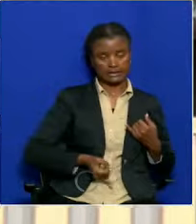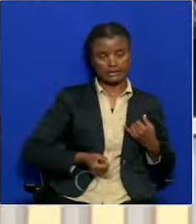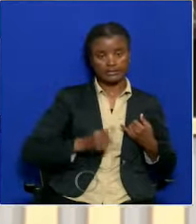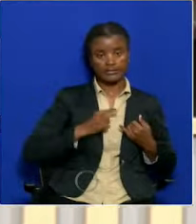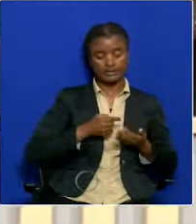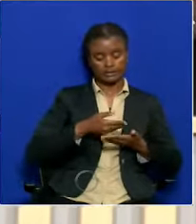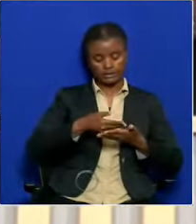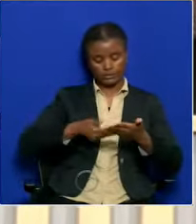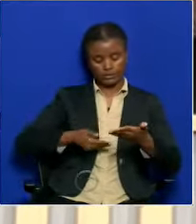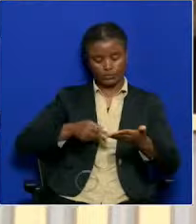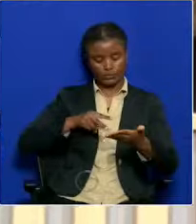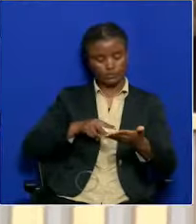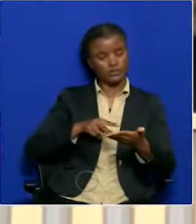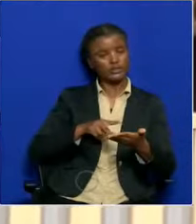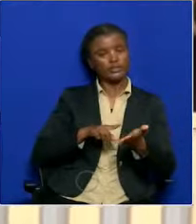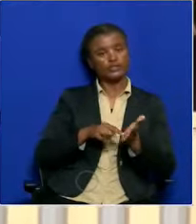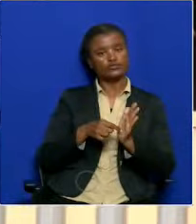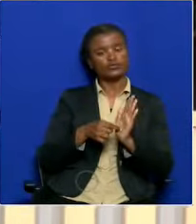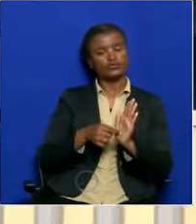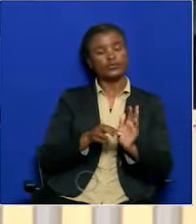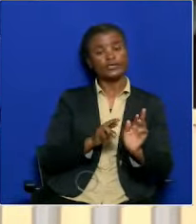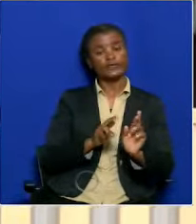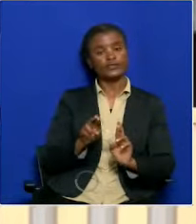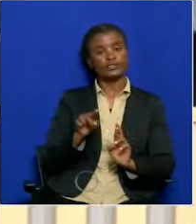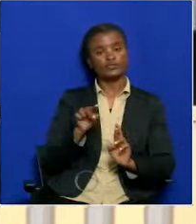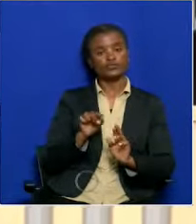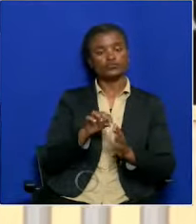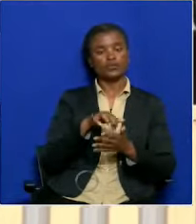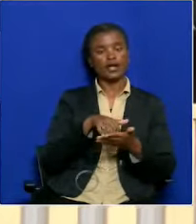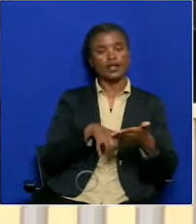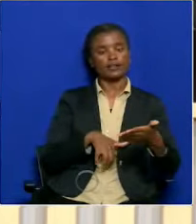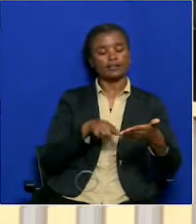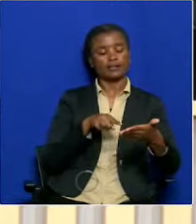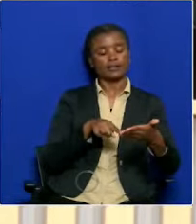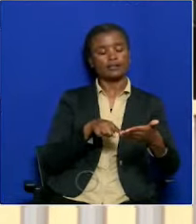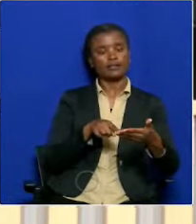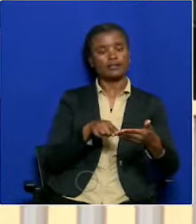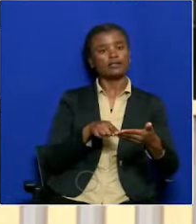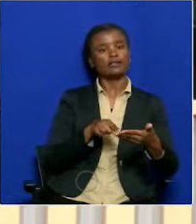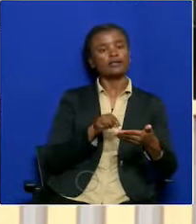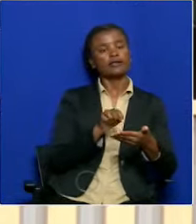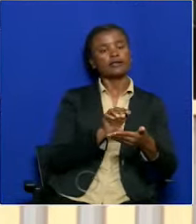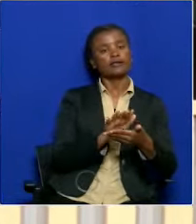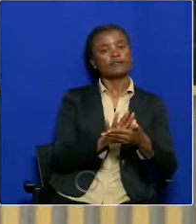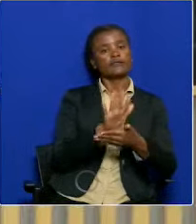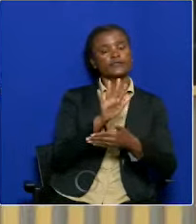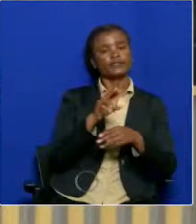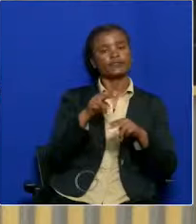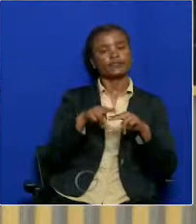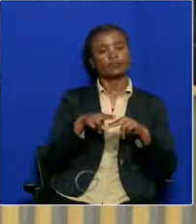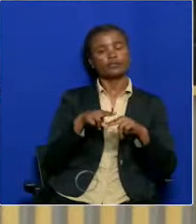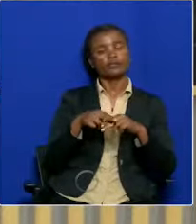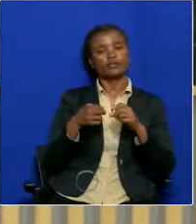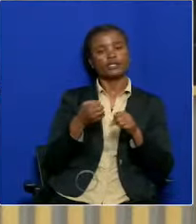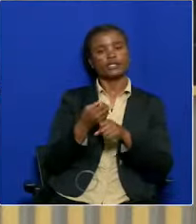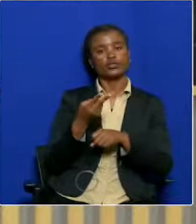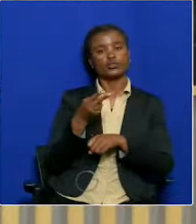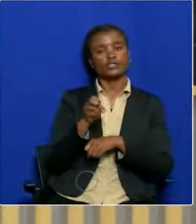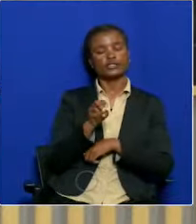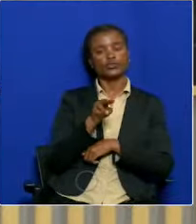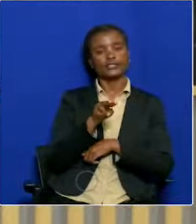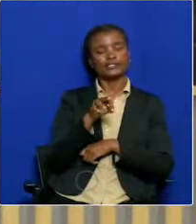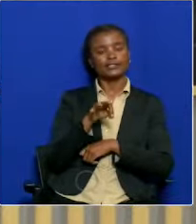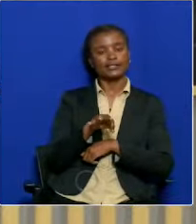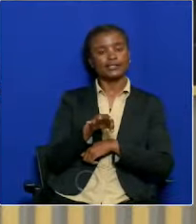articles were published 15 February 2023, 31 May